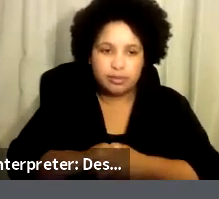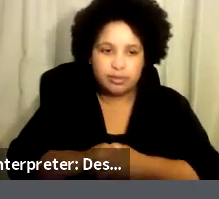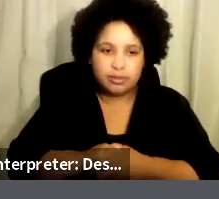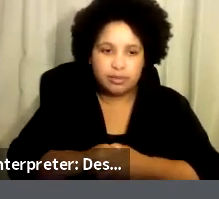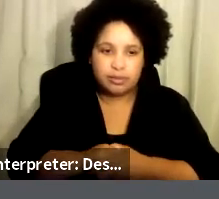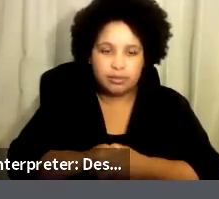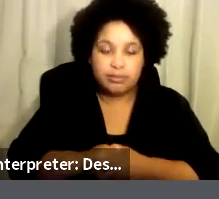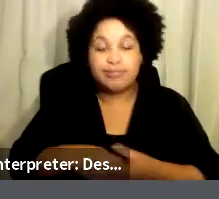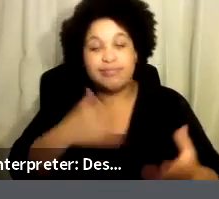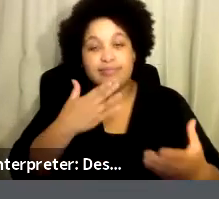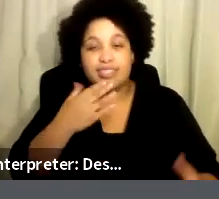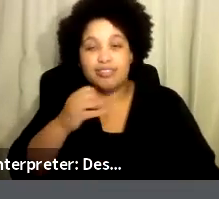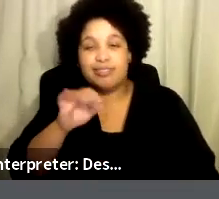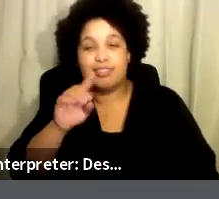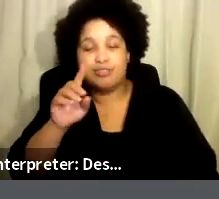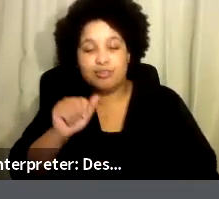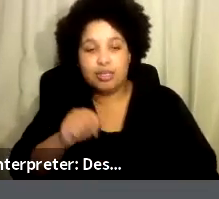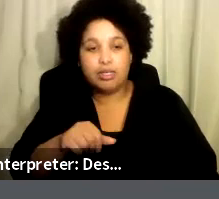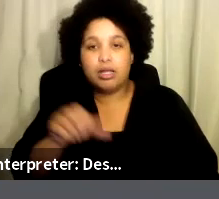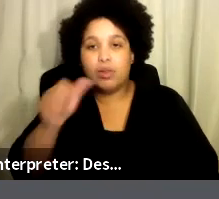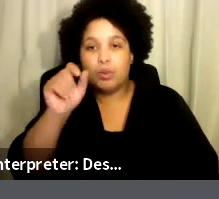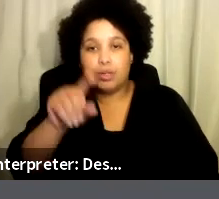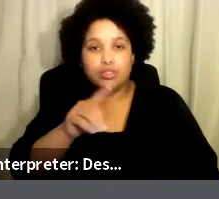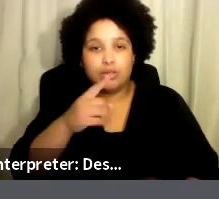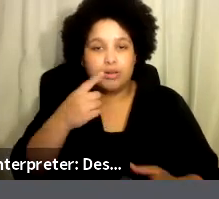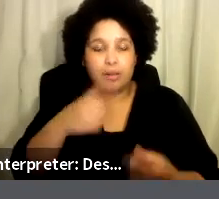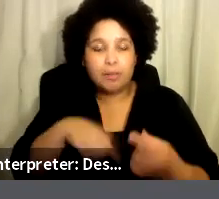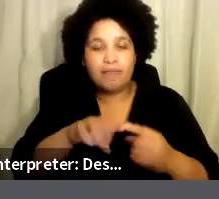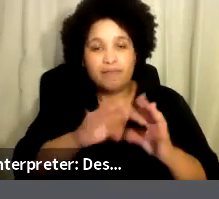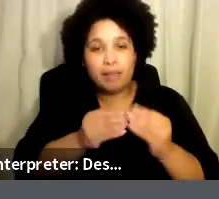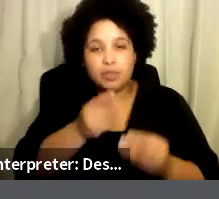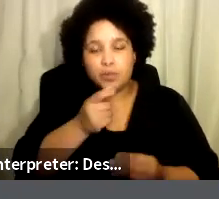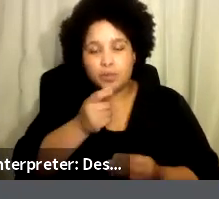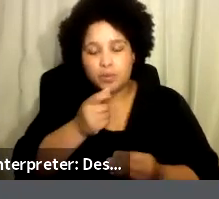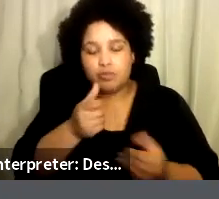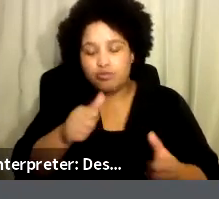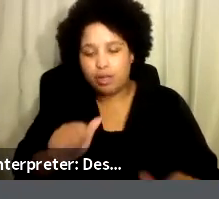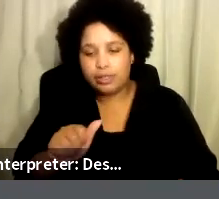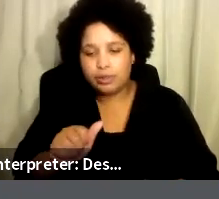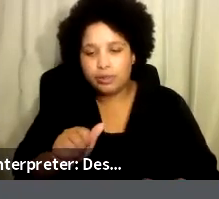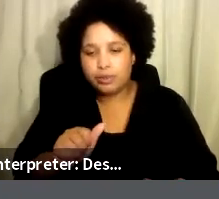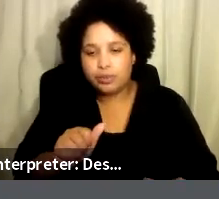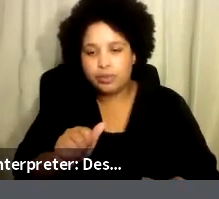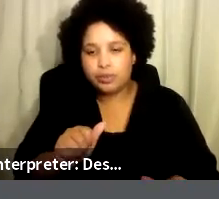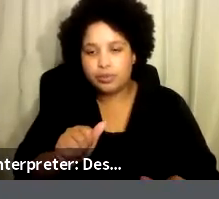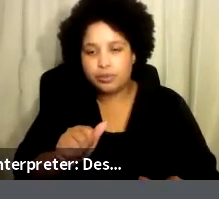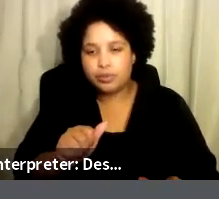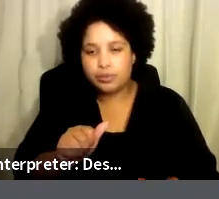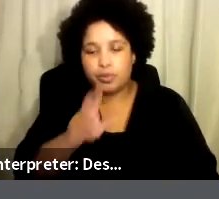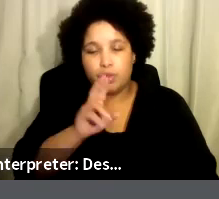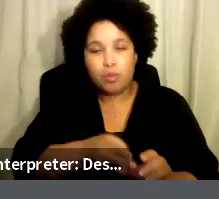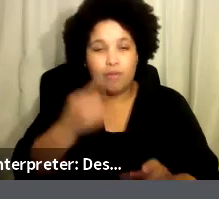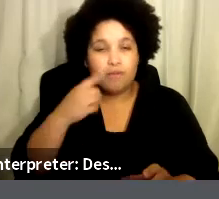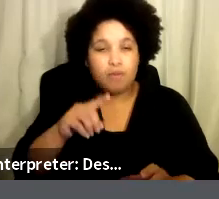Thank you, Ms. Sandra. And then there's another question regarding for families that, let's say, are trying to enroll for Head Start